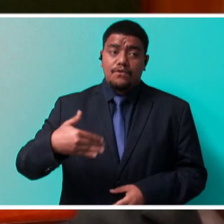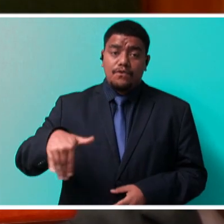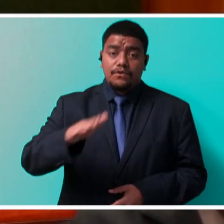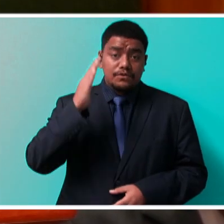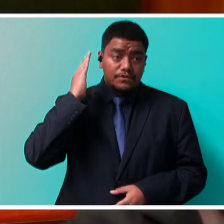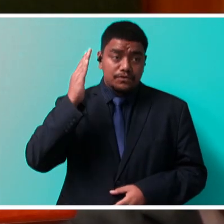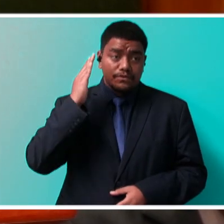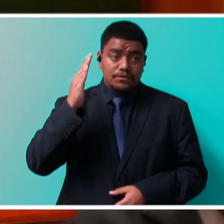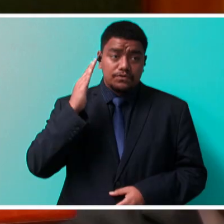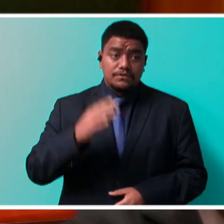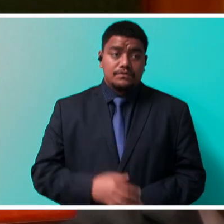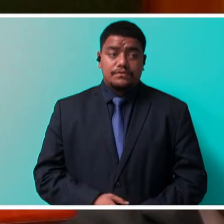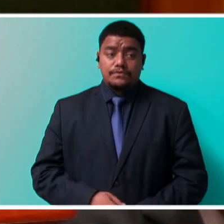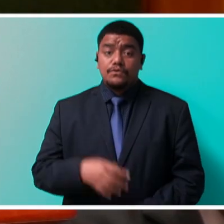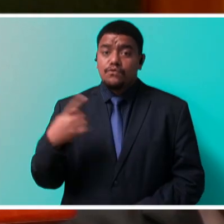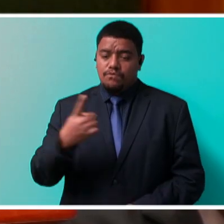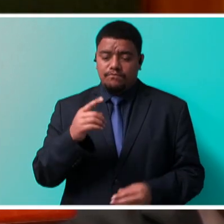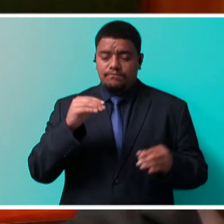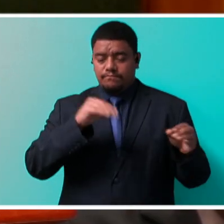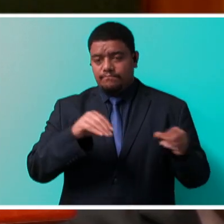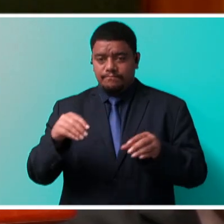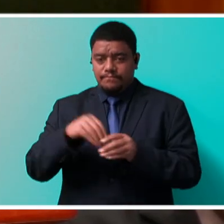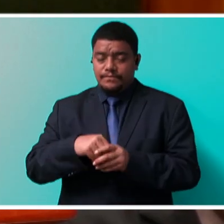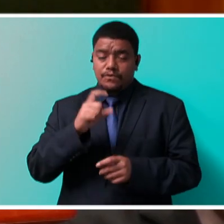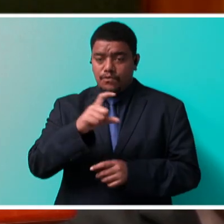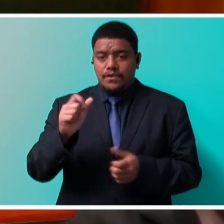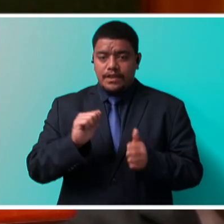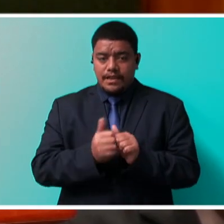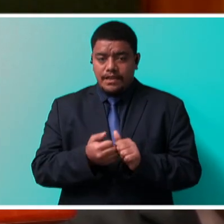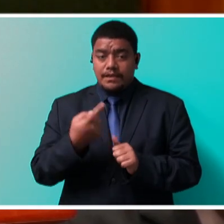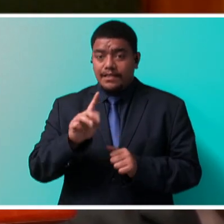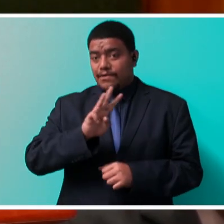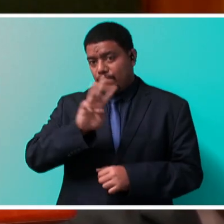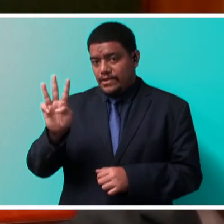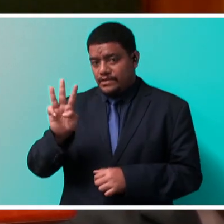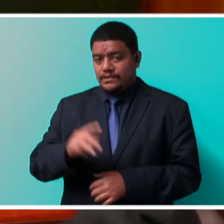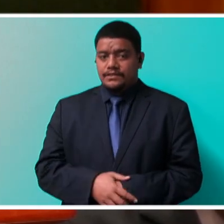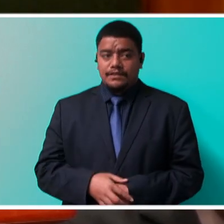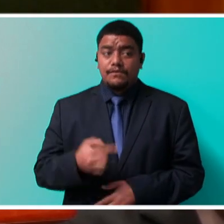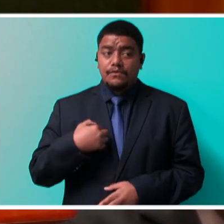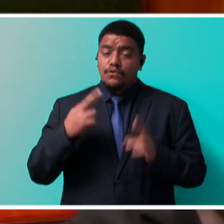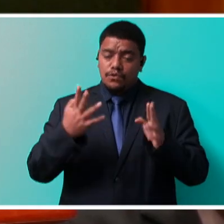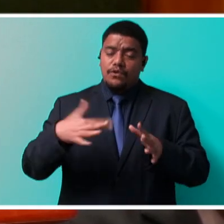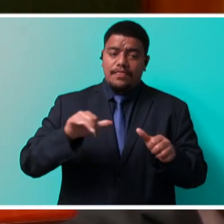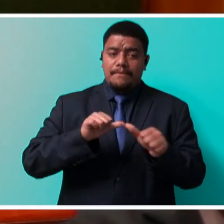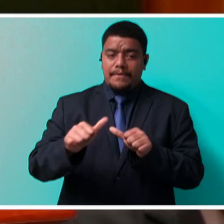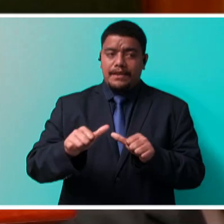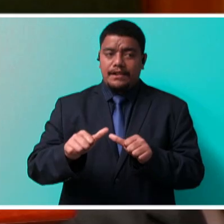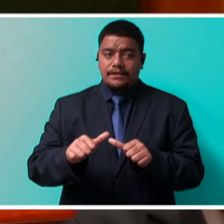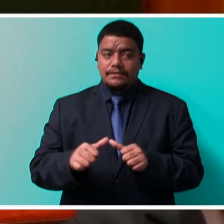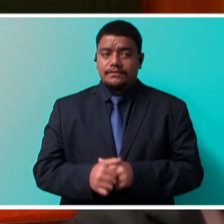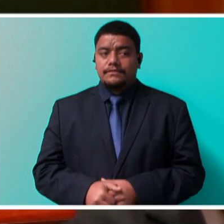schools who are participating in Coke Games, and especially to the Western ones. And I wish you all the best to the